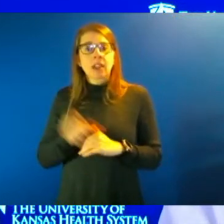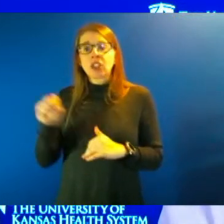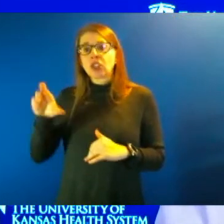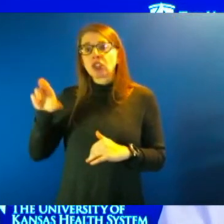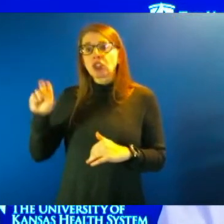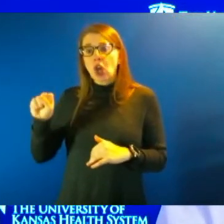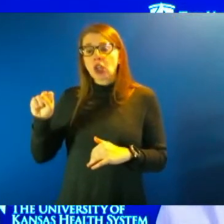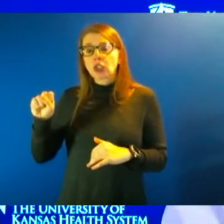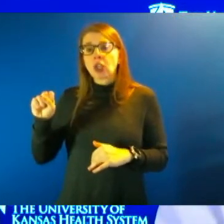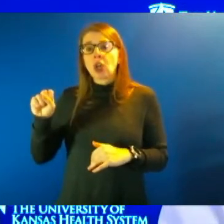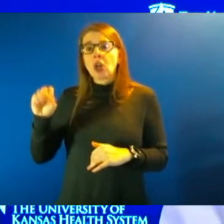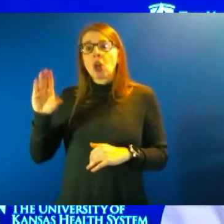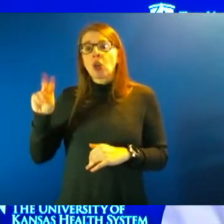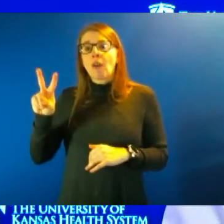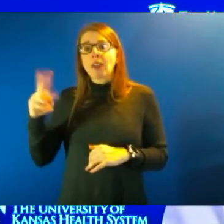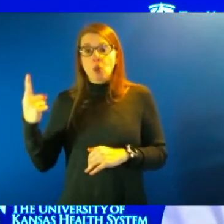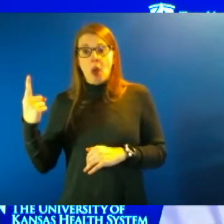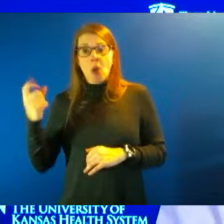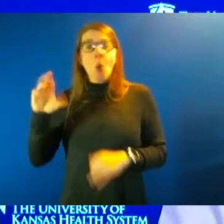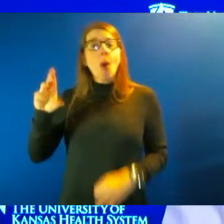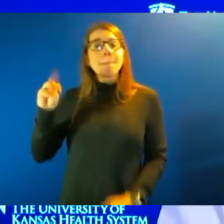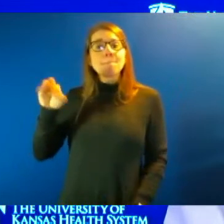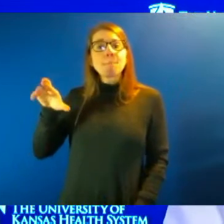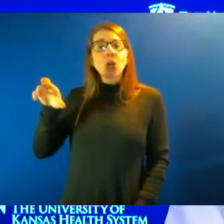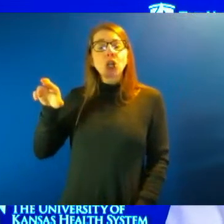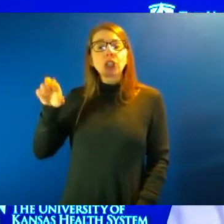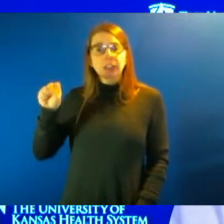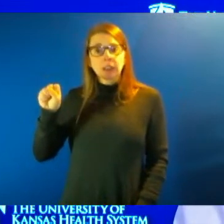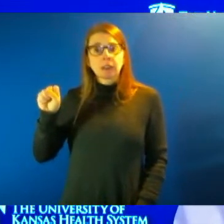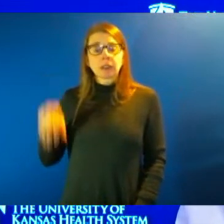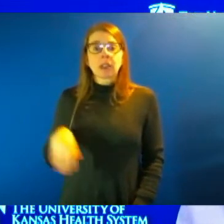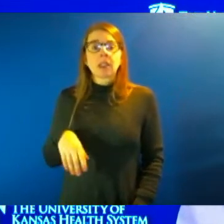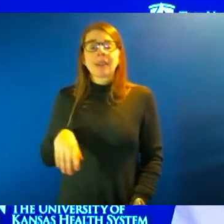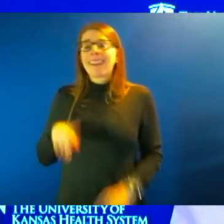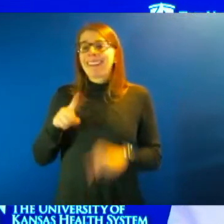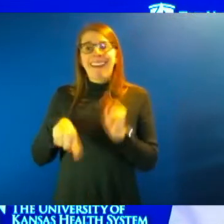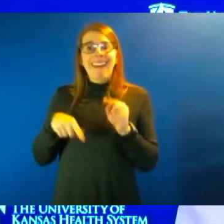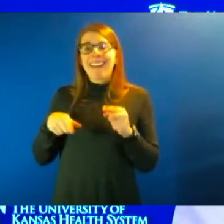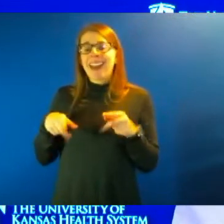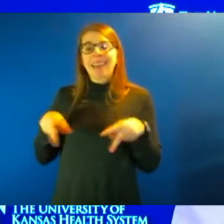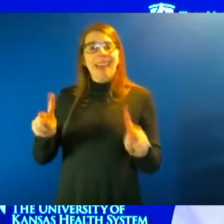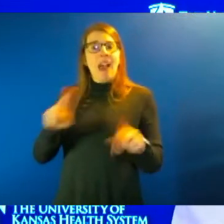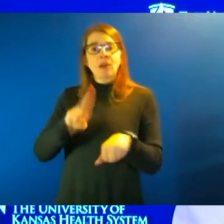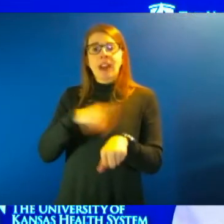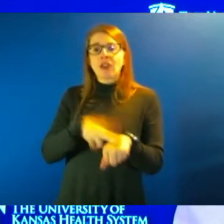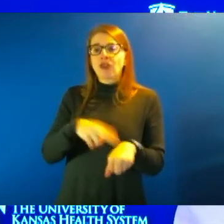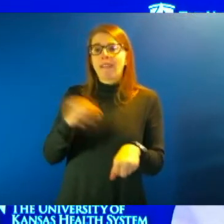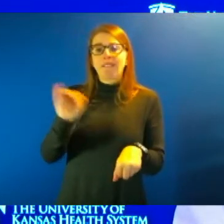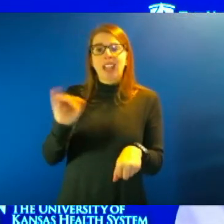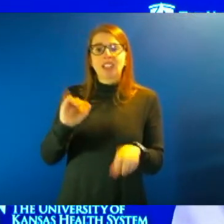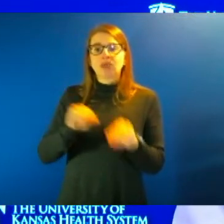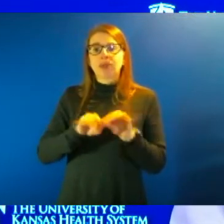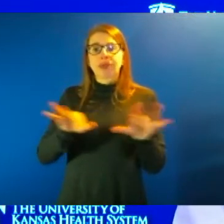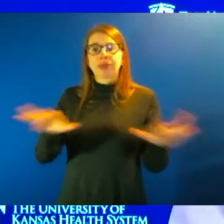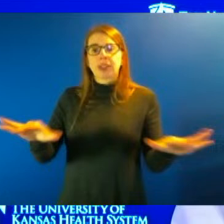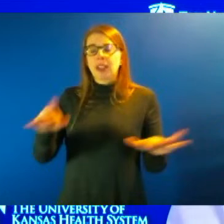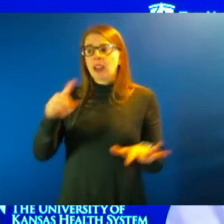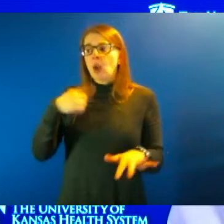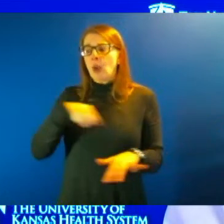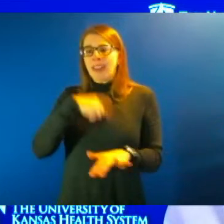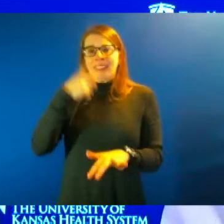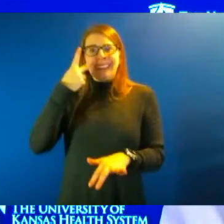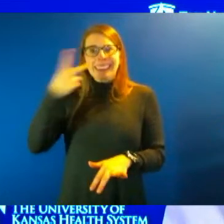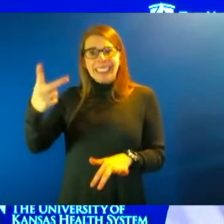SARS-CoV-1 or MERS, but the problem is we can't just allow natural infection, because we have seen the devastation that natural